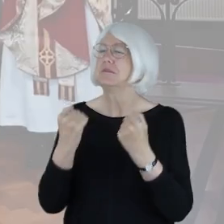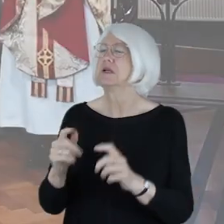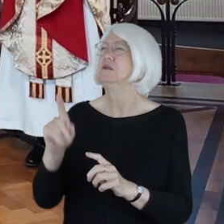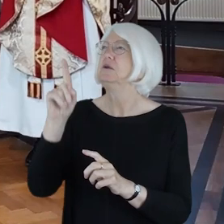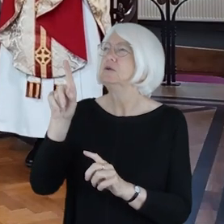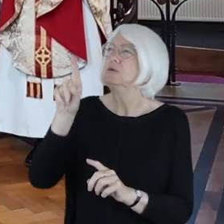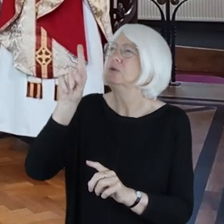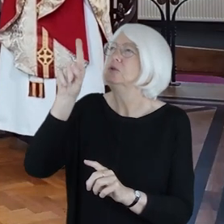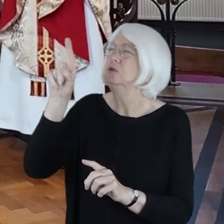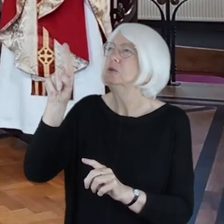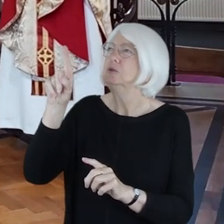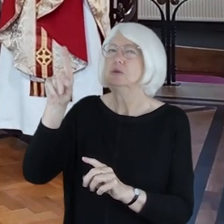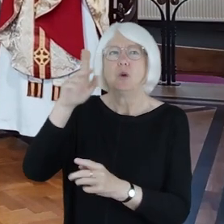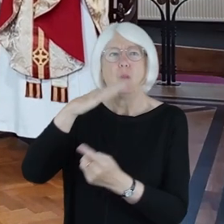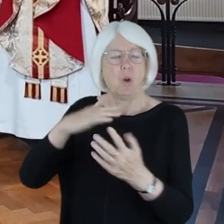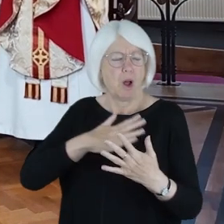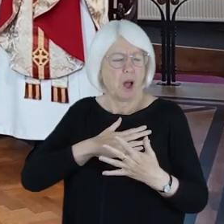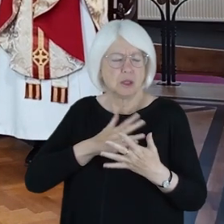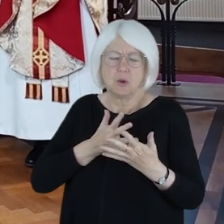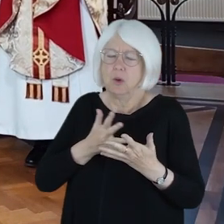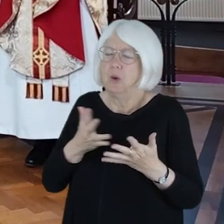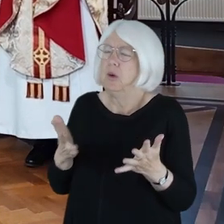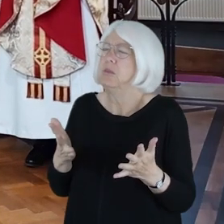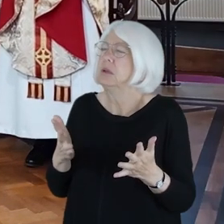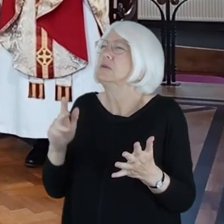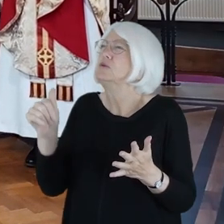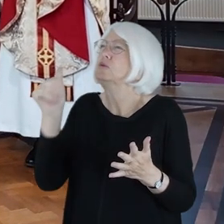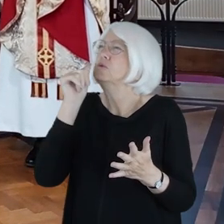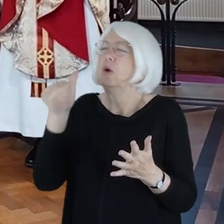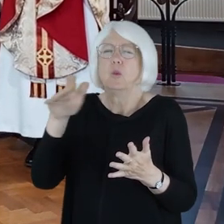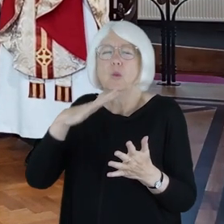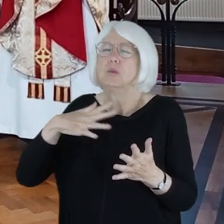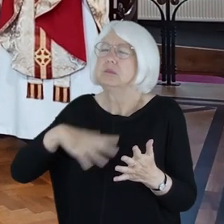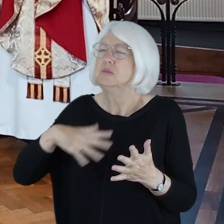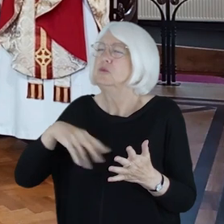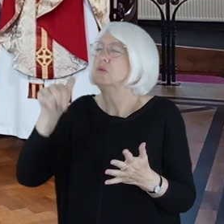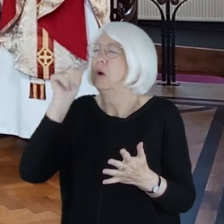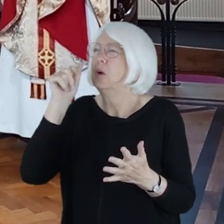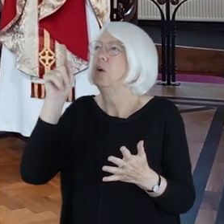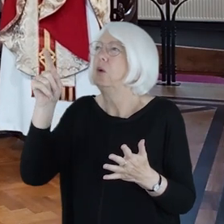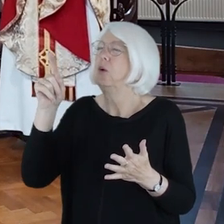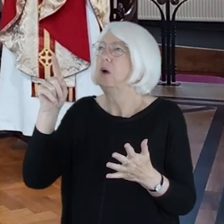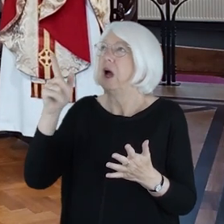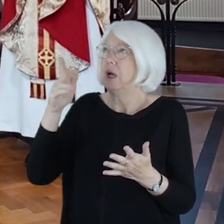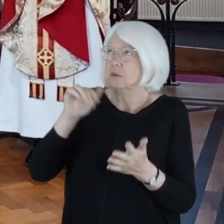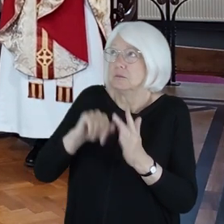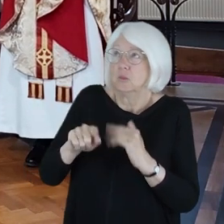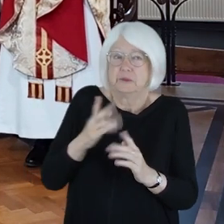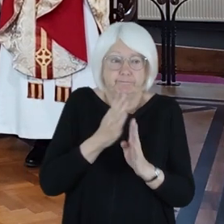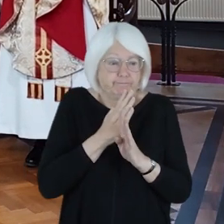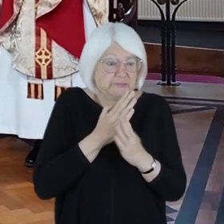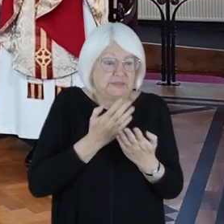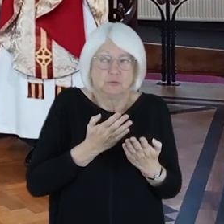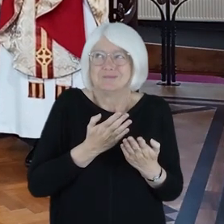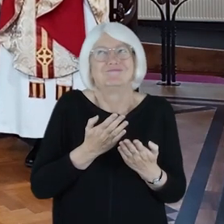Almighty God, to whom all hearts are open, all desires known, and from whom no secrets